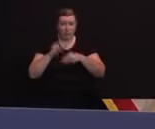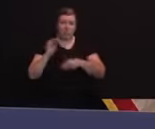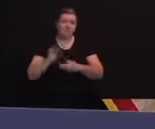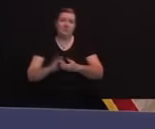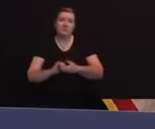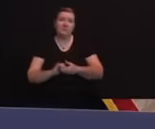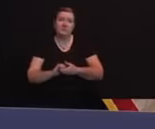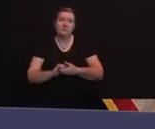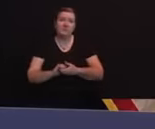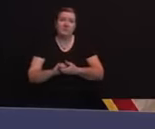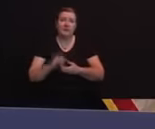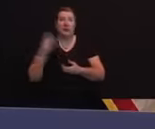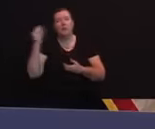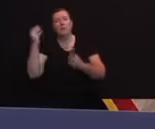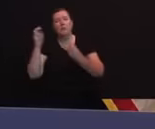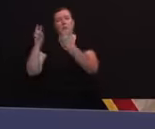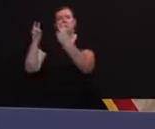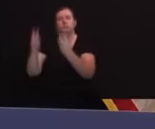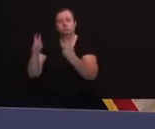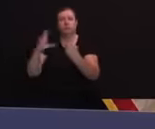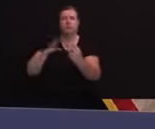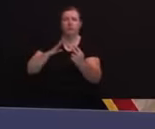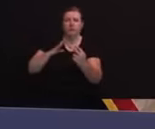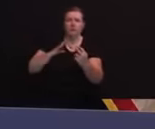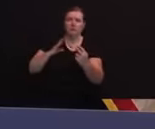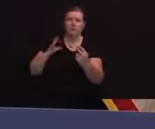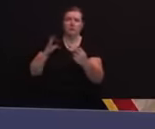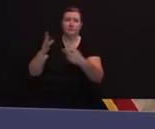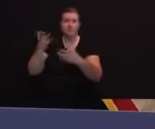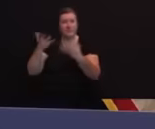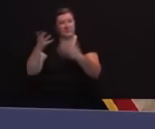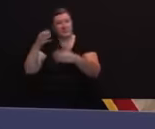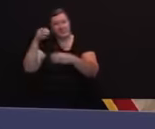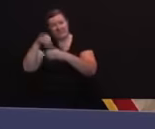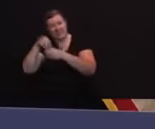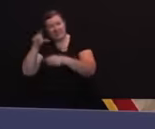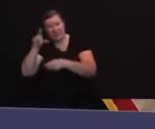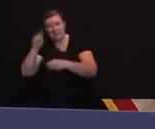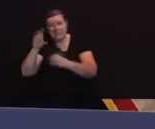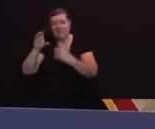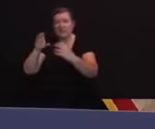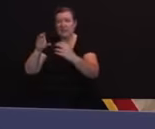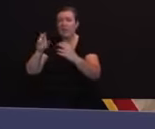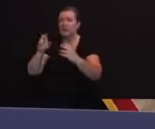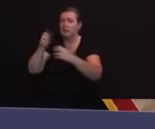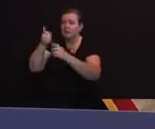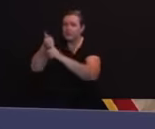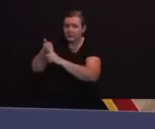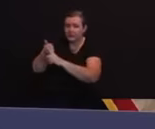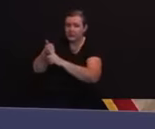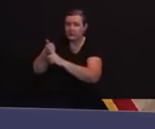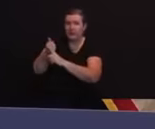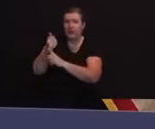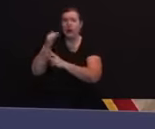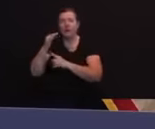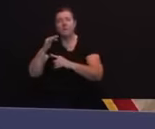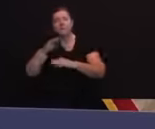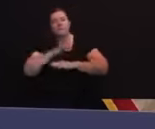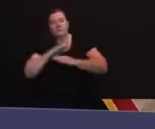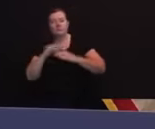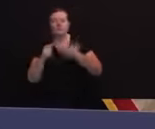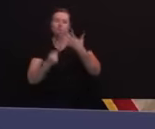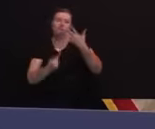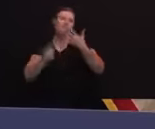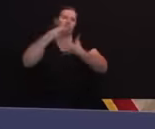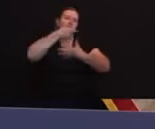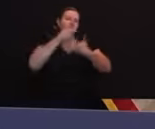outdoors or possibly indoors in facilities that meet the requirements for indoor visitation. Long-term care facilities should